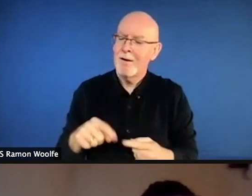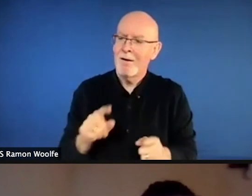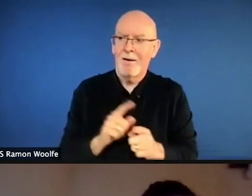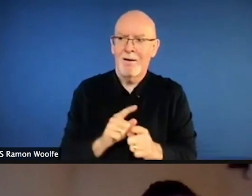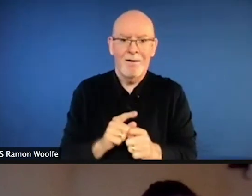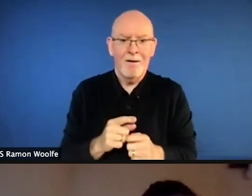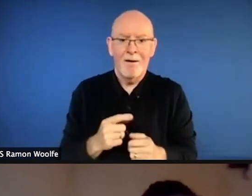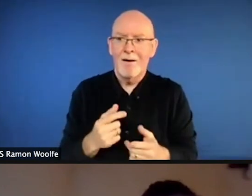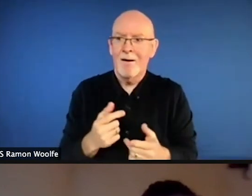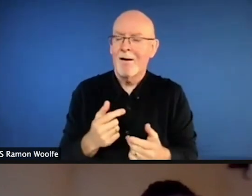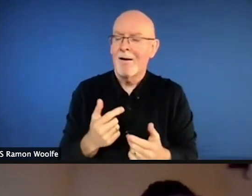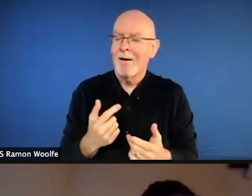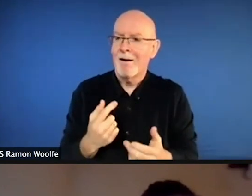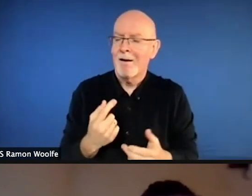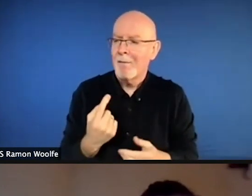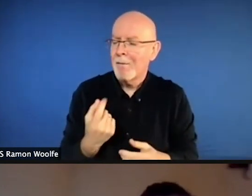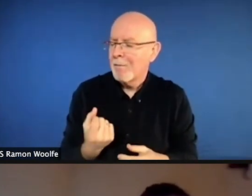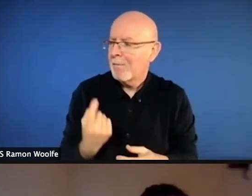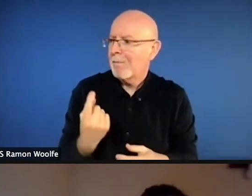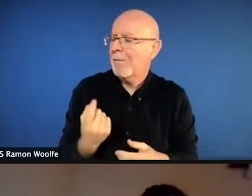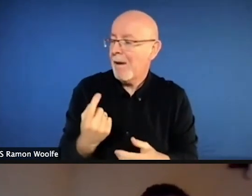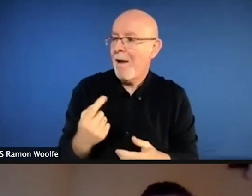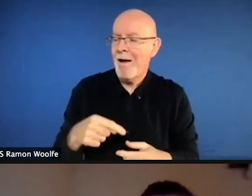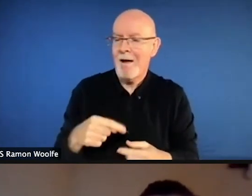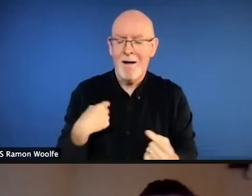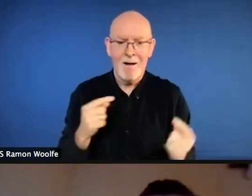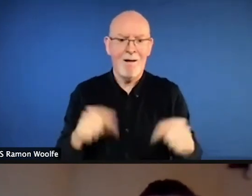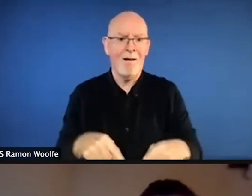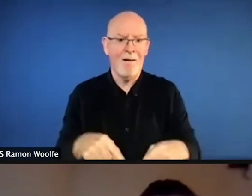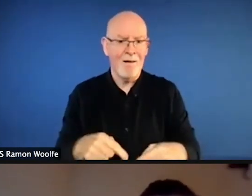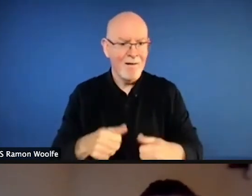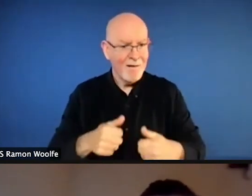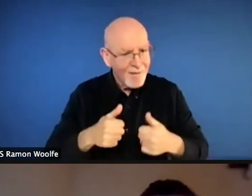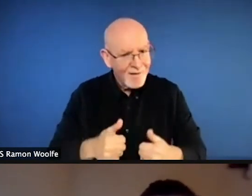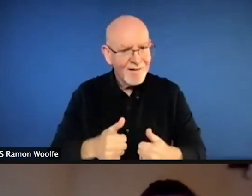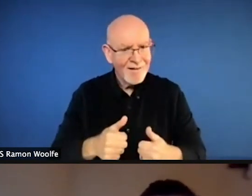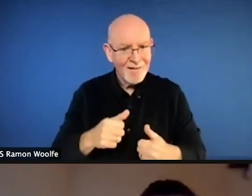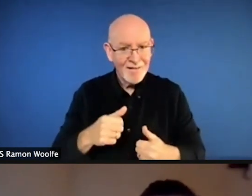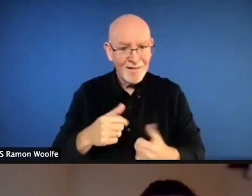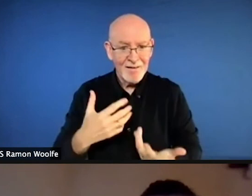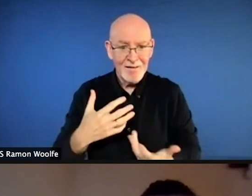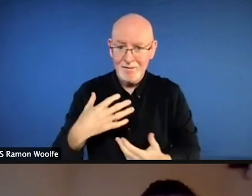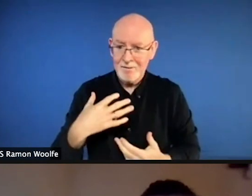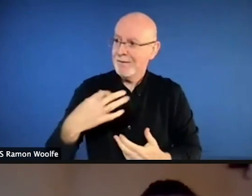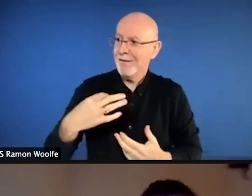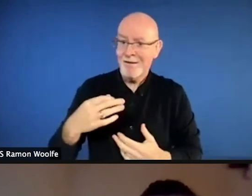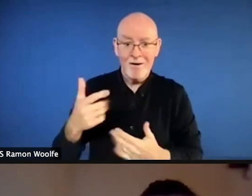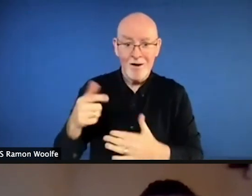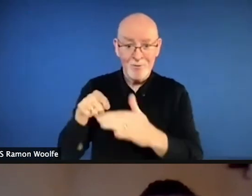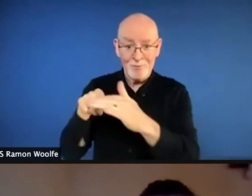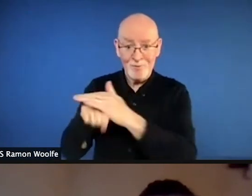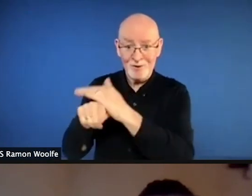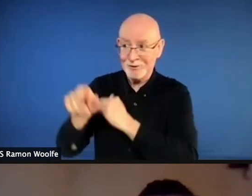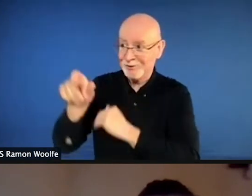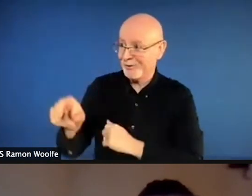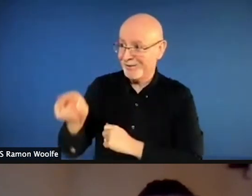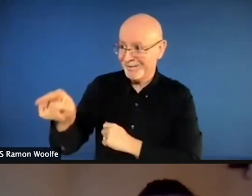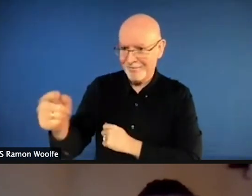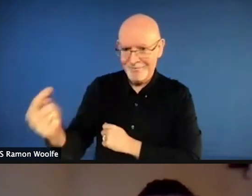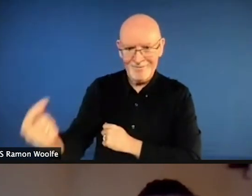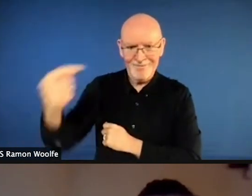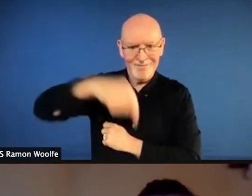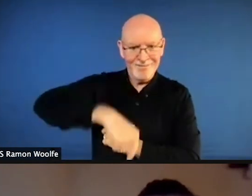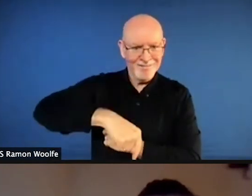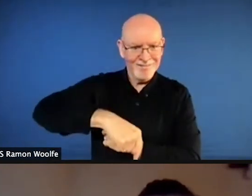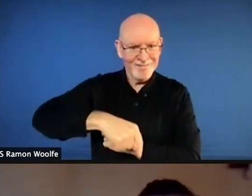speaks in such great and big forums where refugee voice is concerned. There are a lot of things that